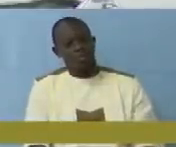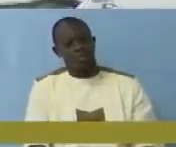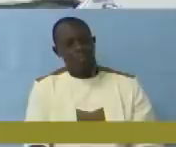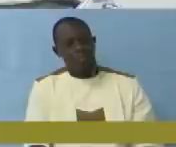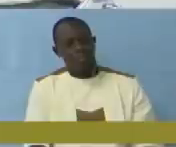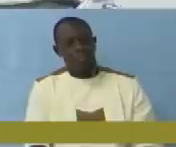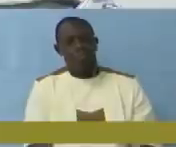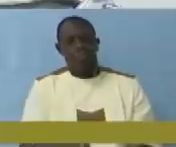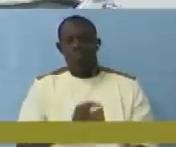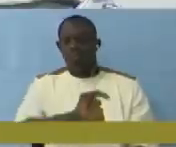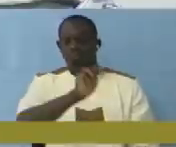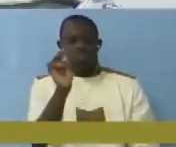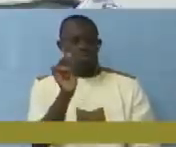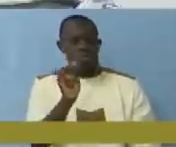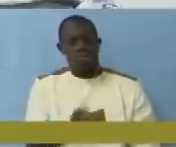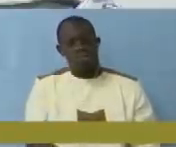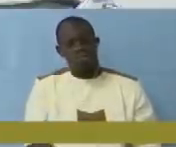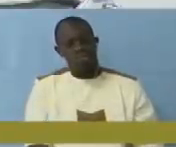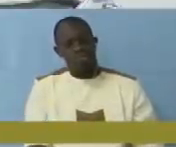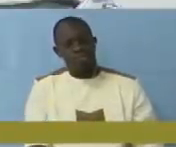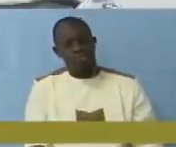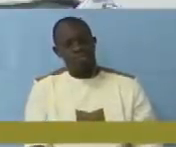Definitely no.